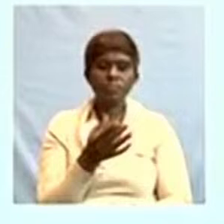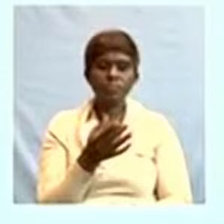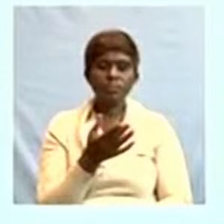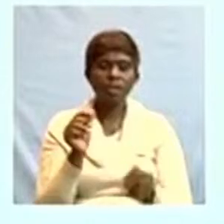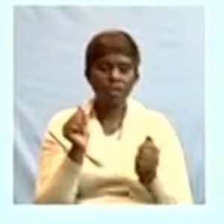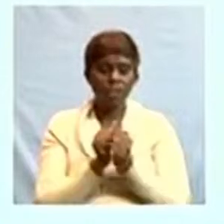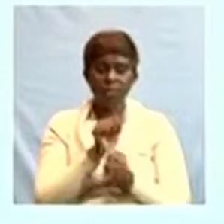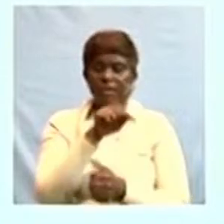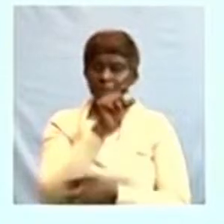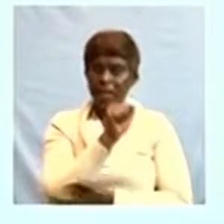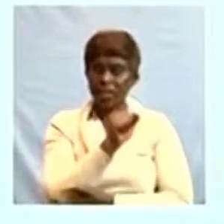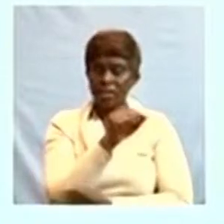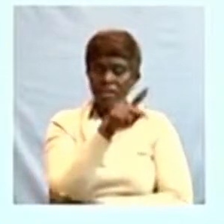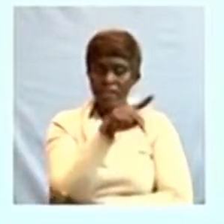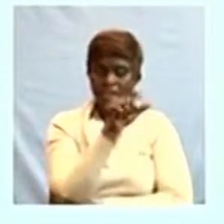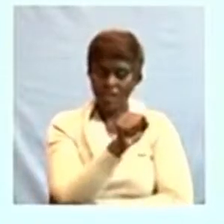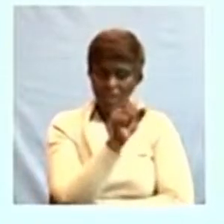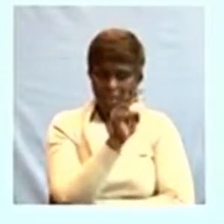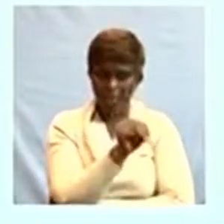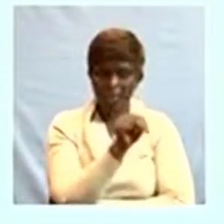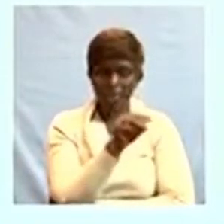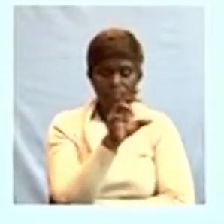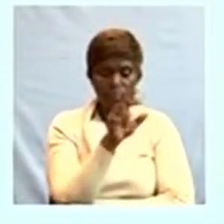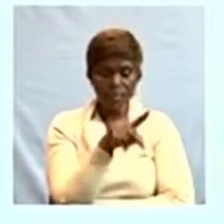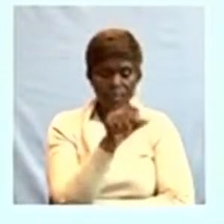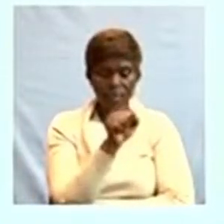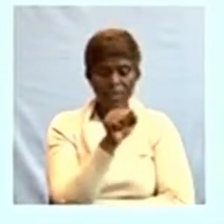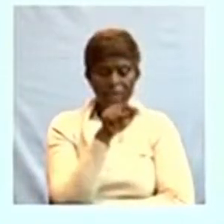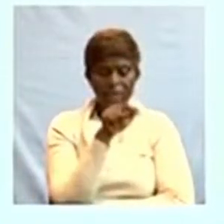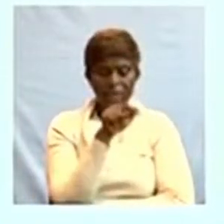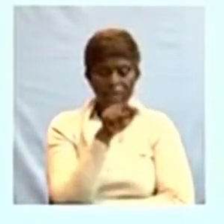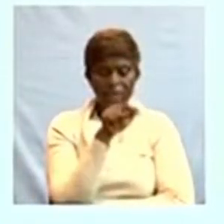with the PSP's service agreements.